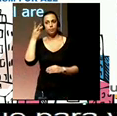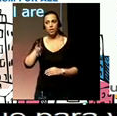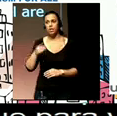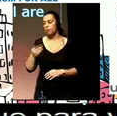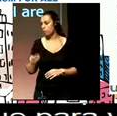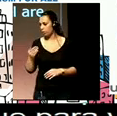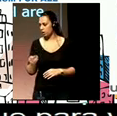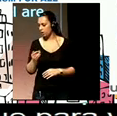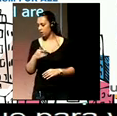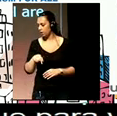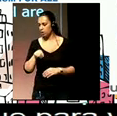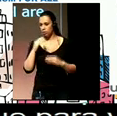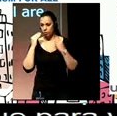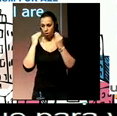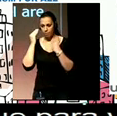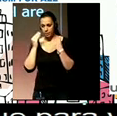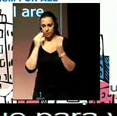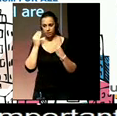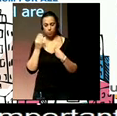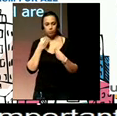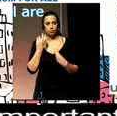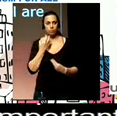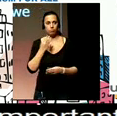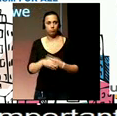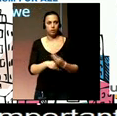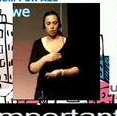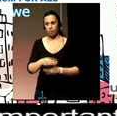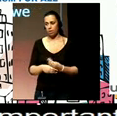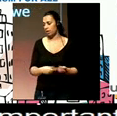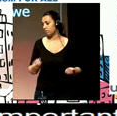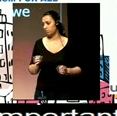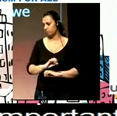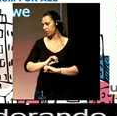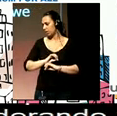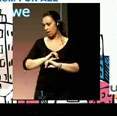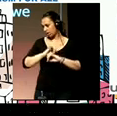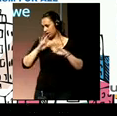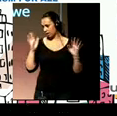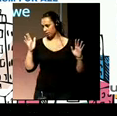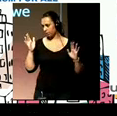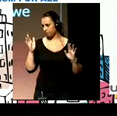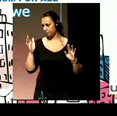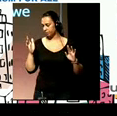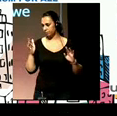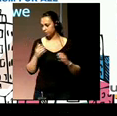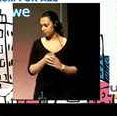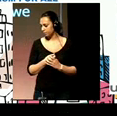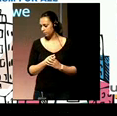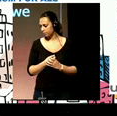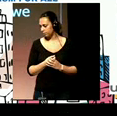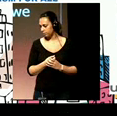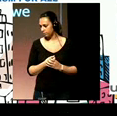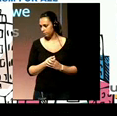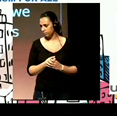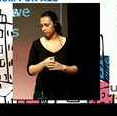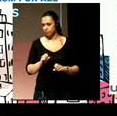what we should be doing. Obviously, an inclusive ethos is essential from the outside.